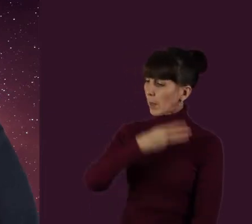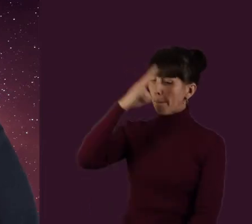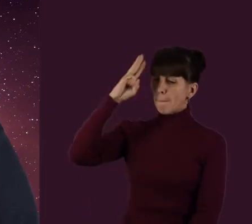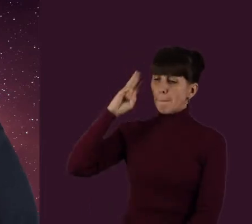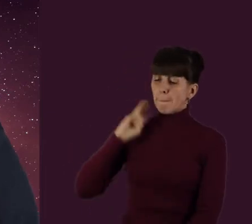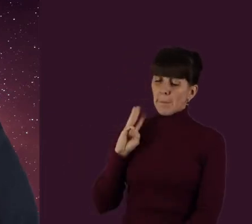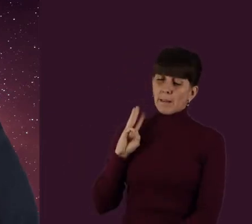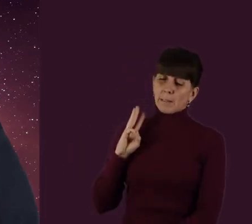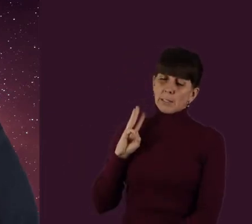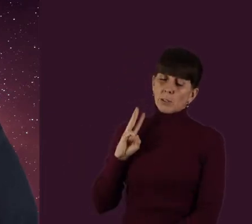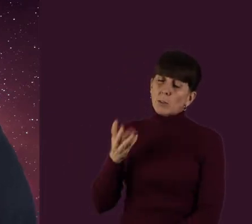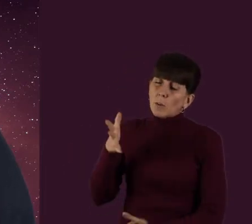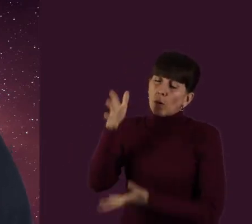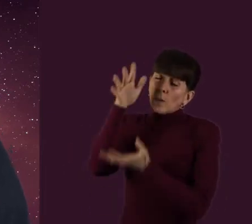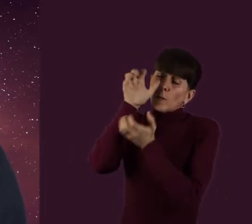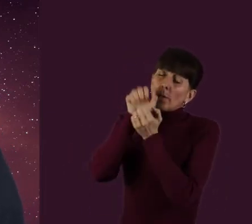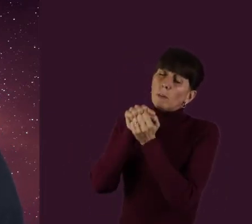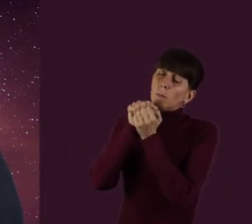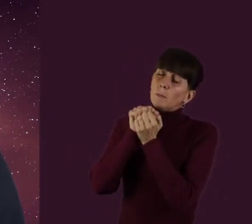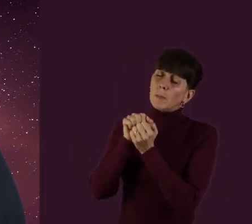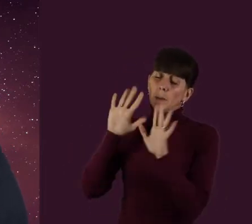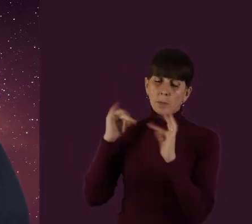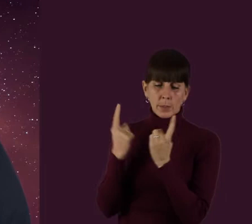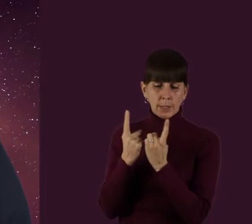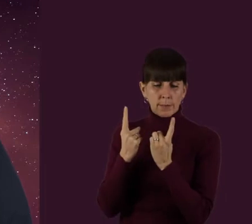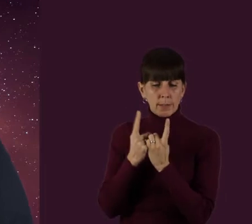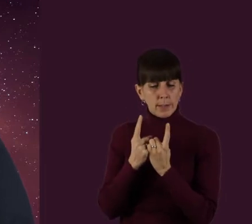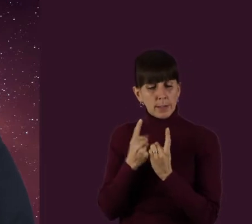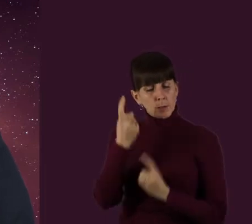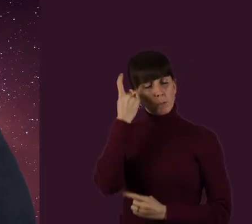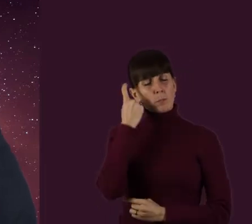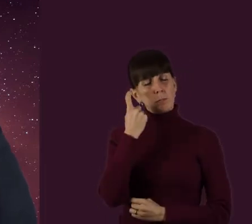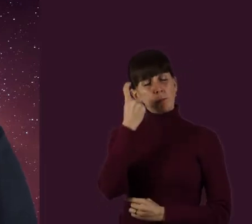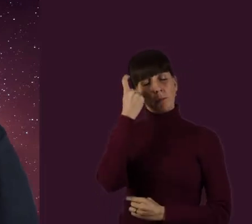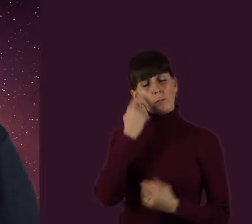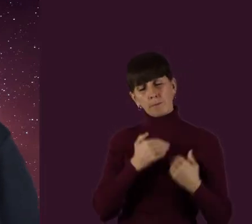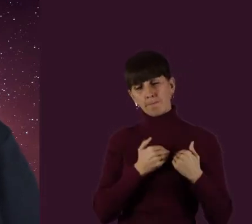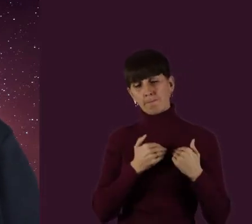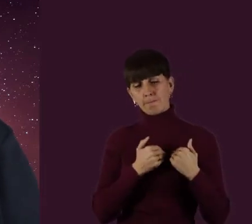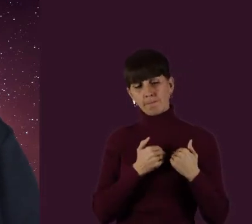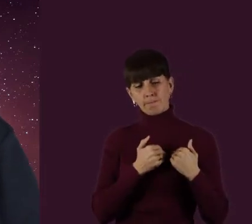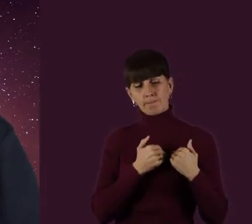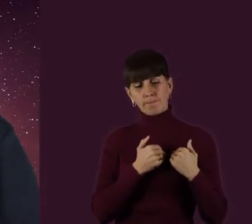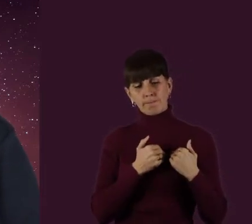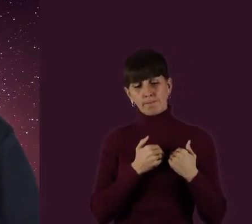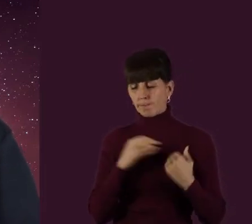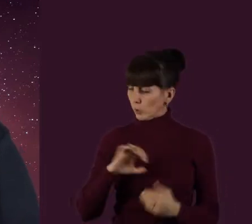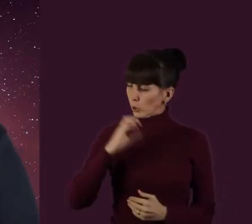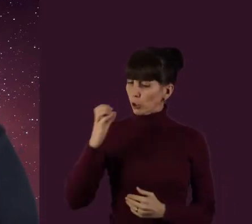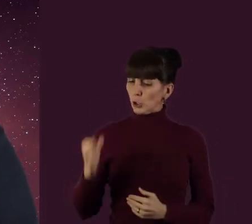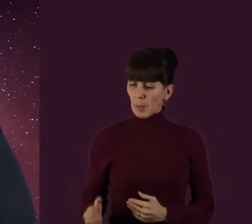up all these things and pondered them in her heart. The shepherds returned, glorifying